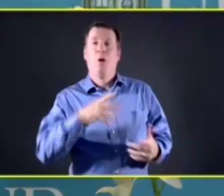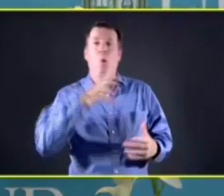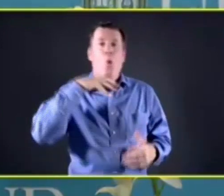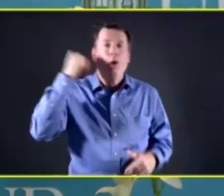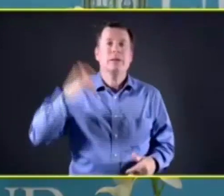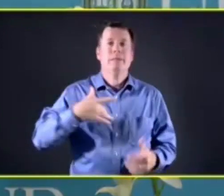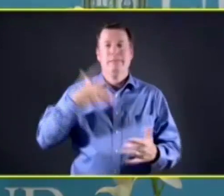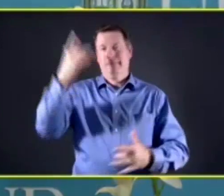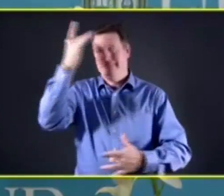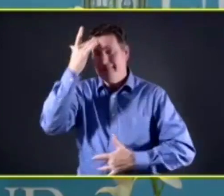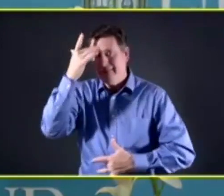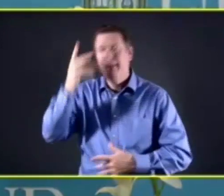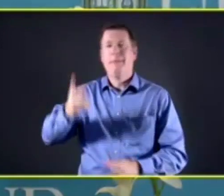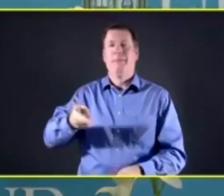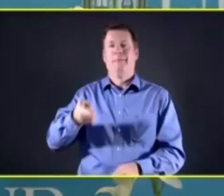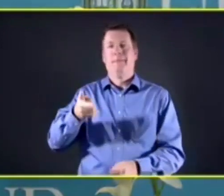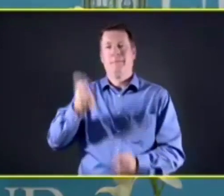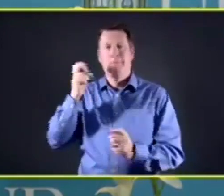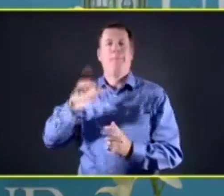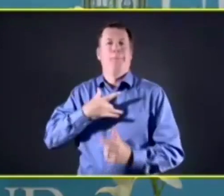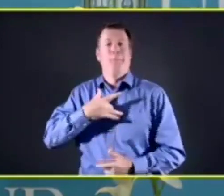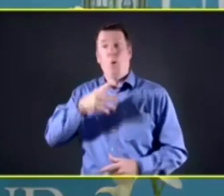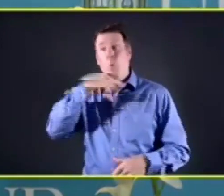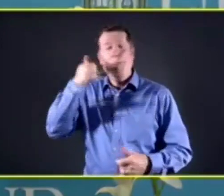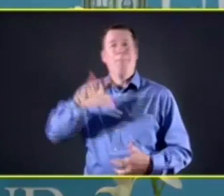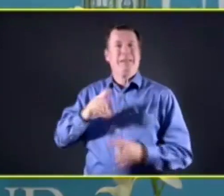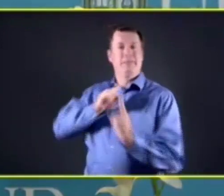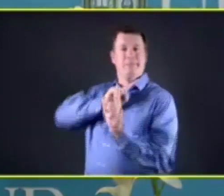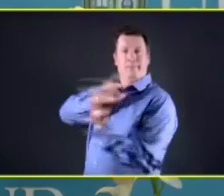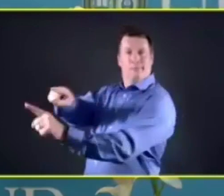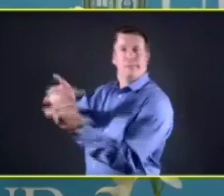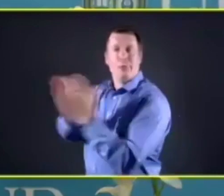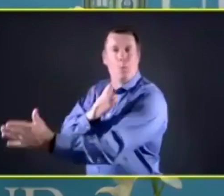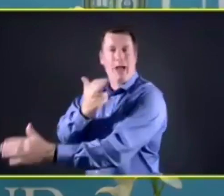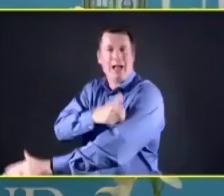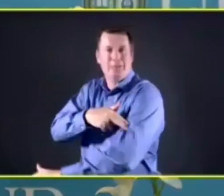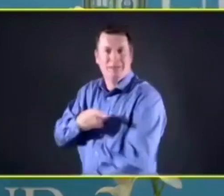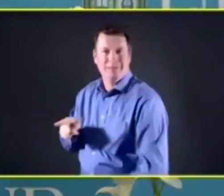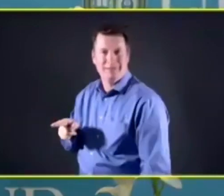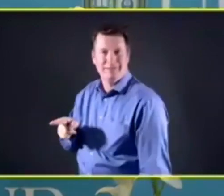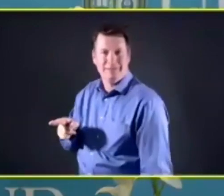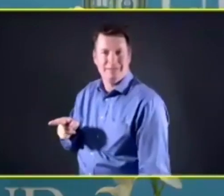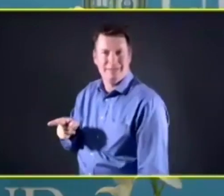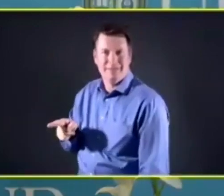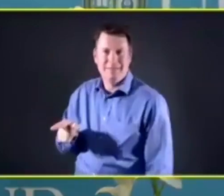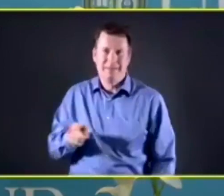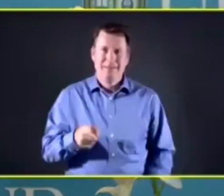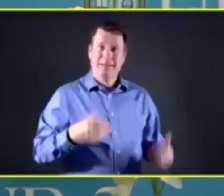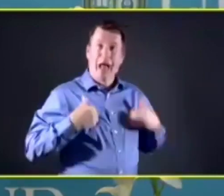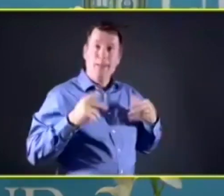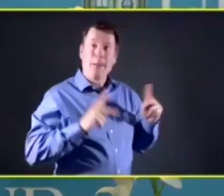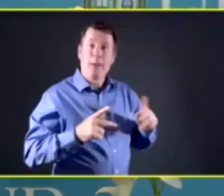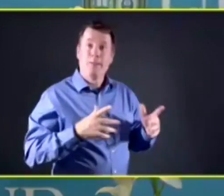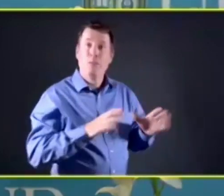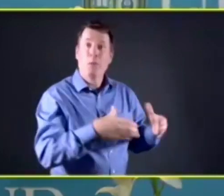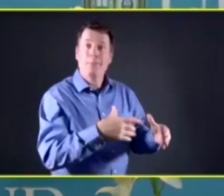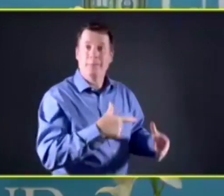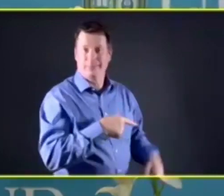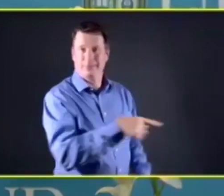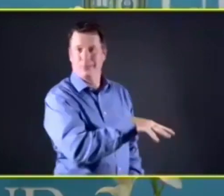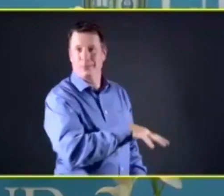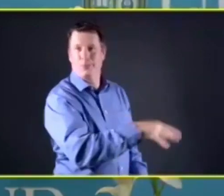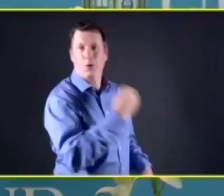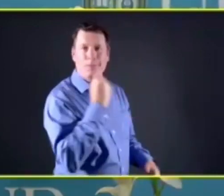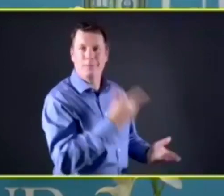less comorbidities. The inpatient study is very closely observed with all the EKGs and the